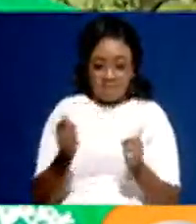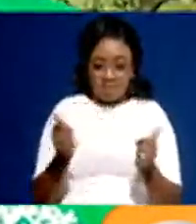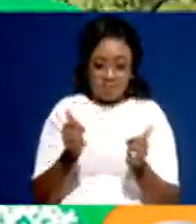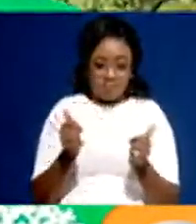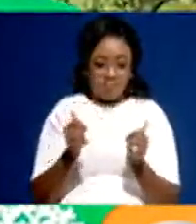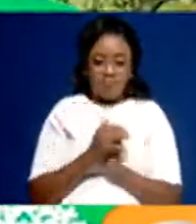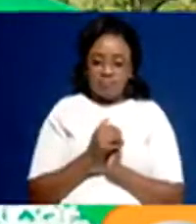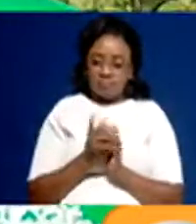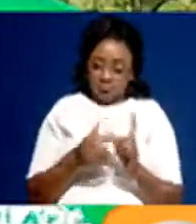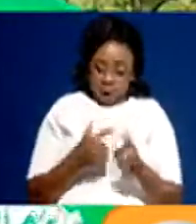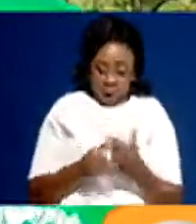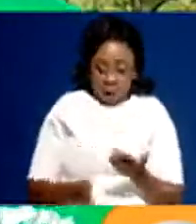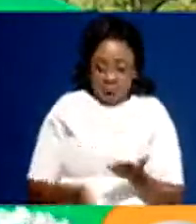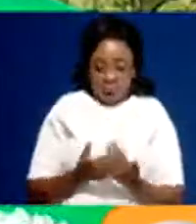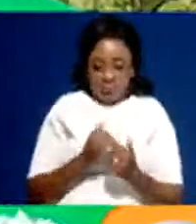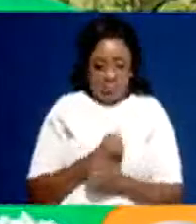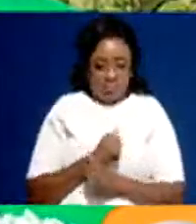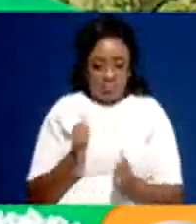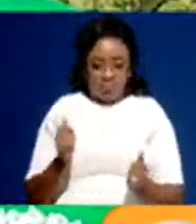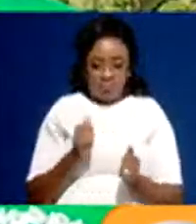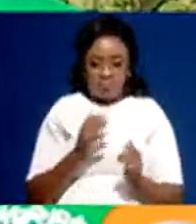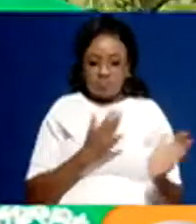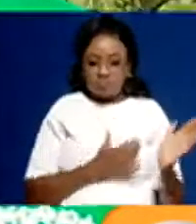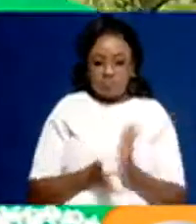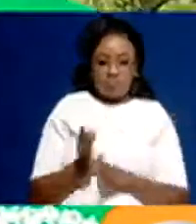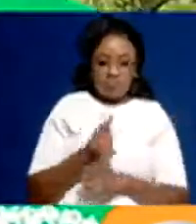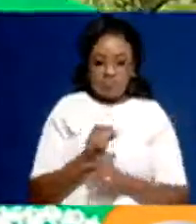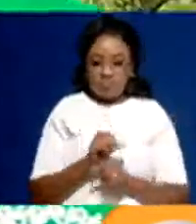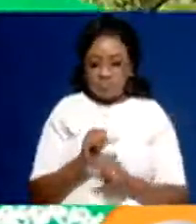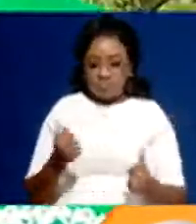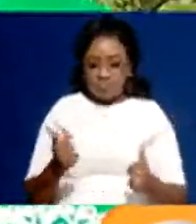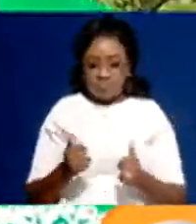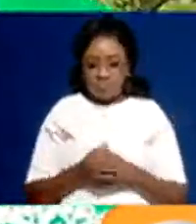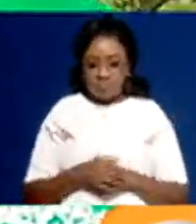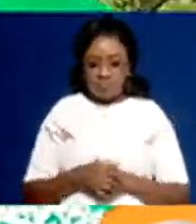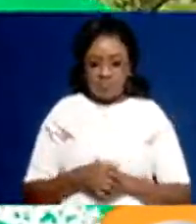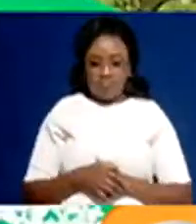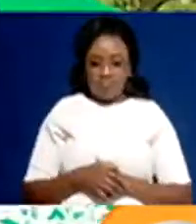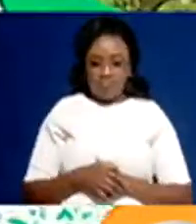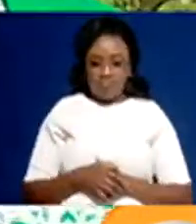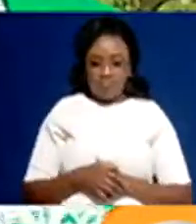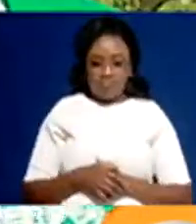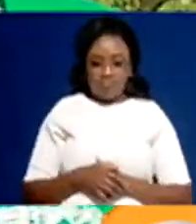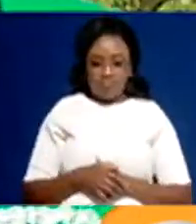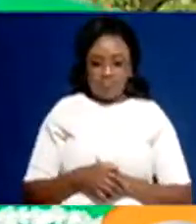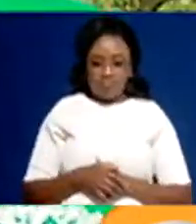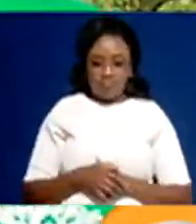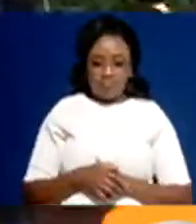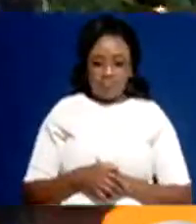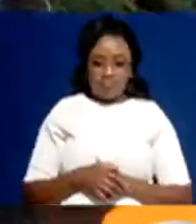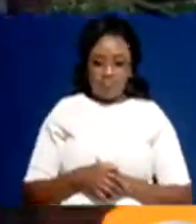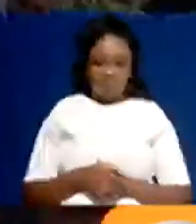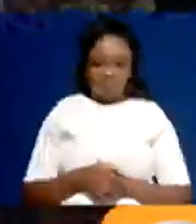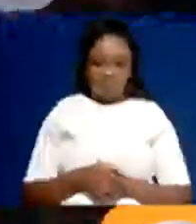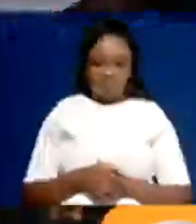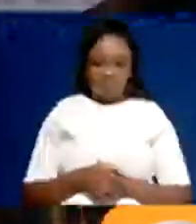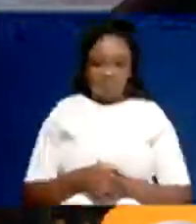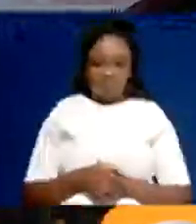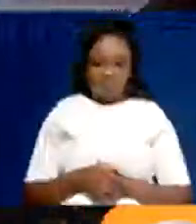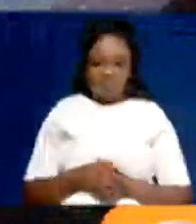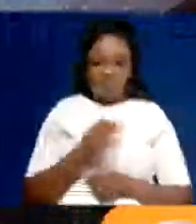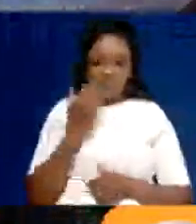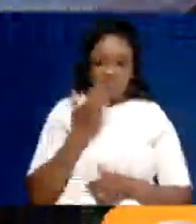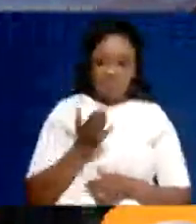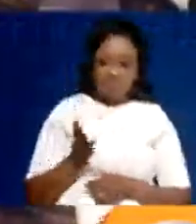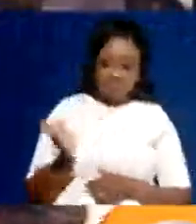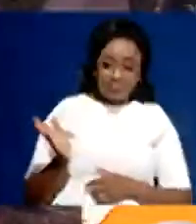then it prepares them adequately to manage climate change, which is now here with us. The gardens